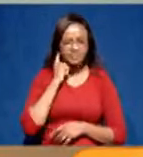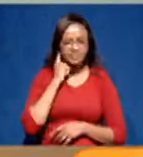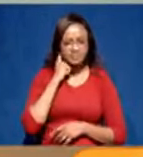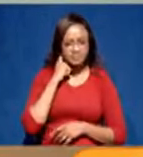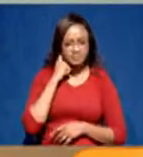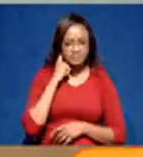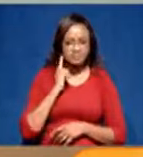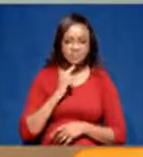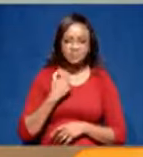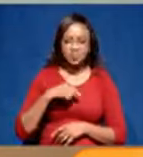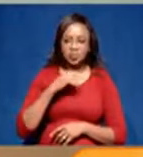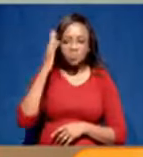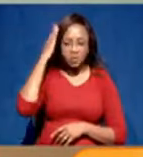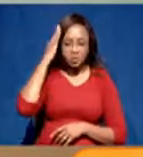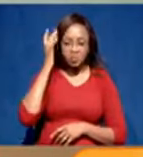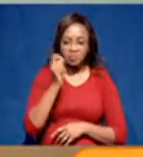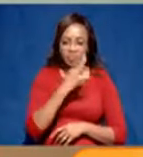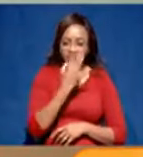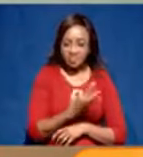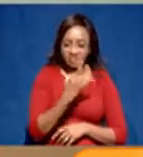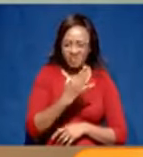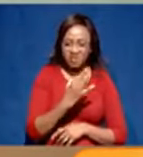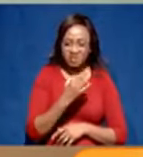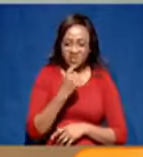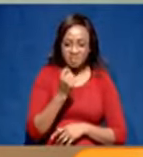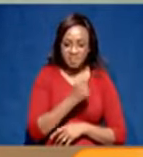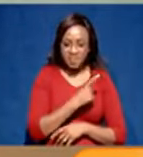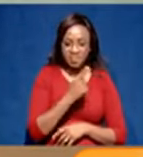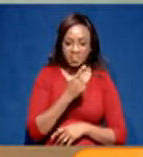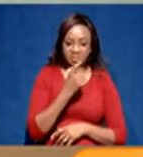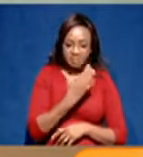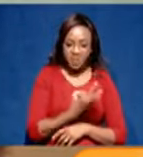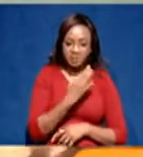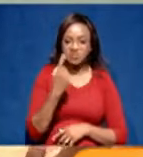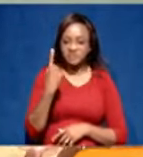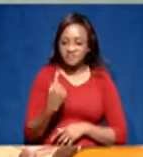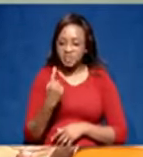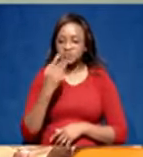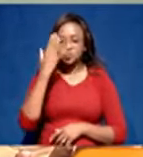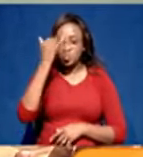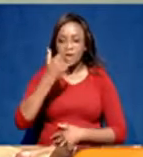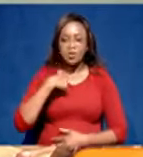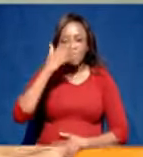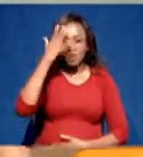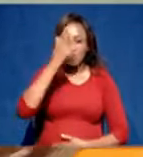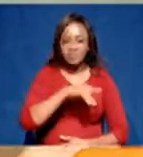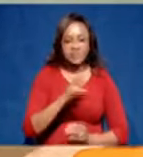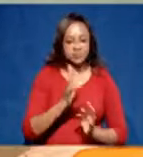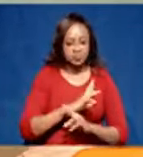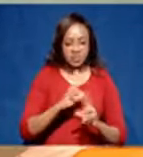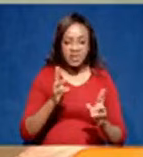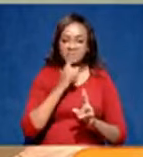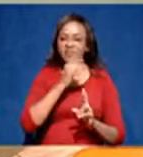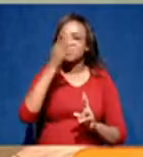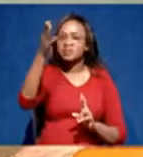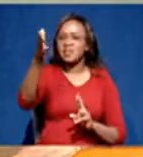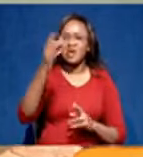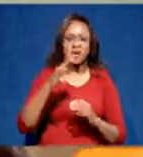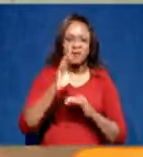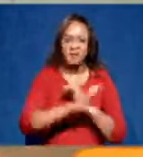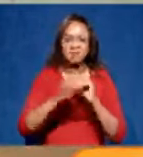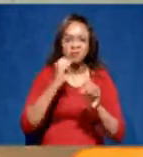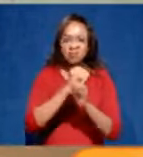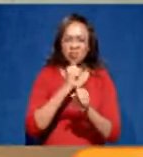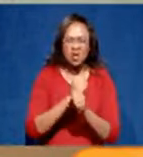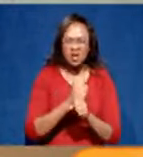1st of March because we know that it will be ready. I've said they're not building from scratch. These are customized systems. They're already working in their different countries.